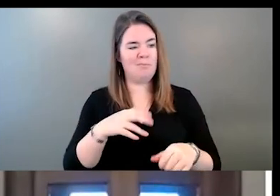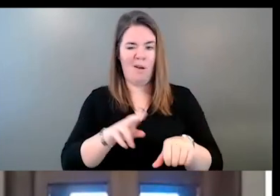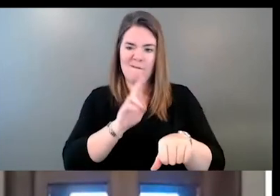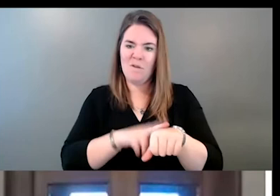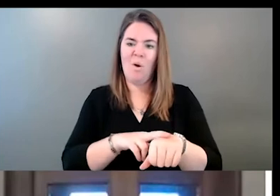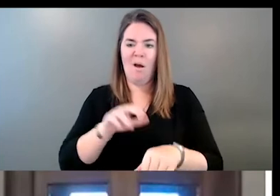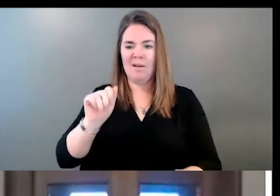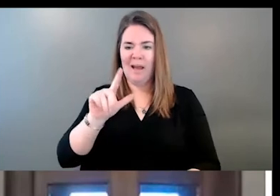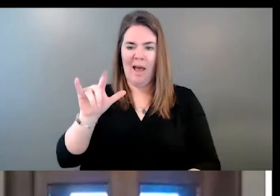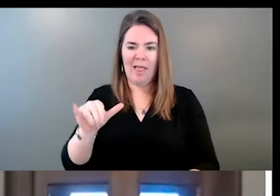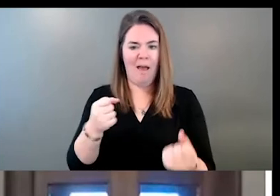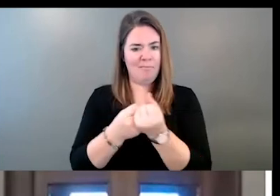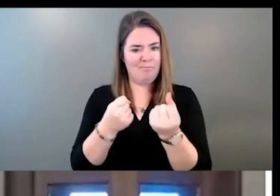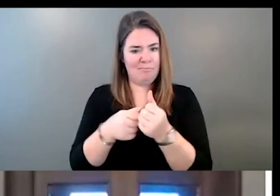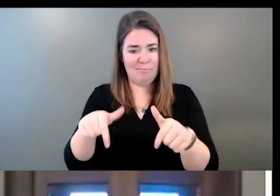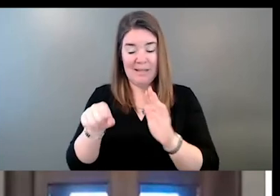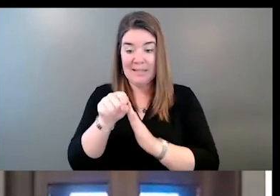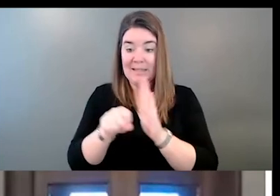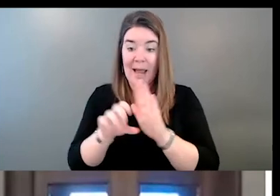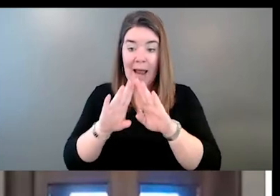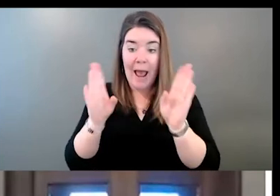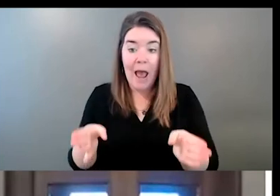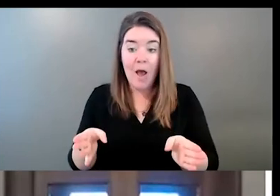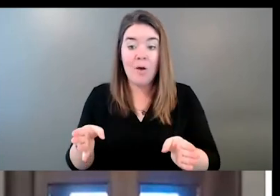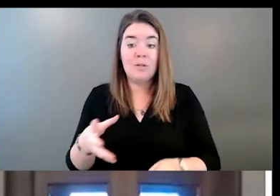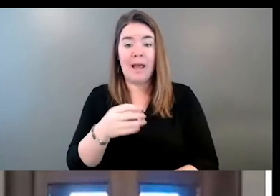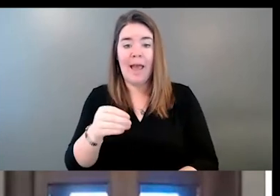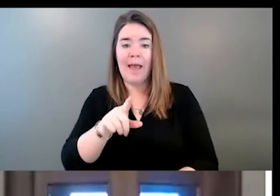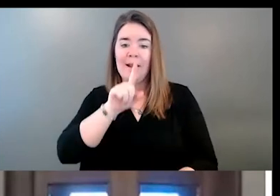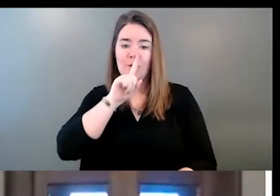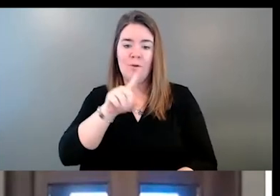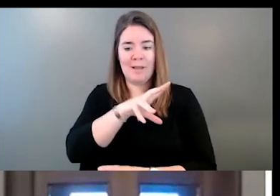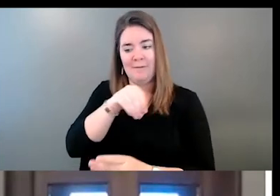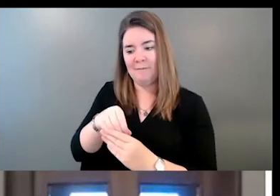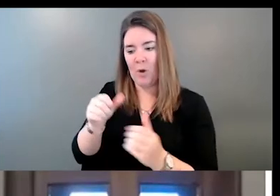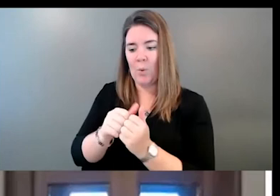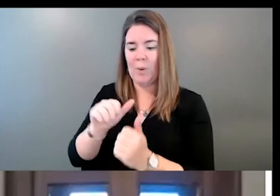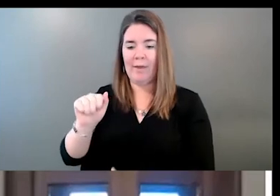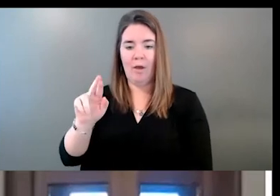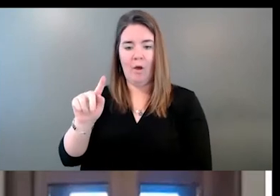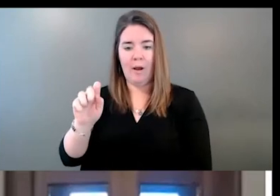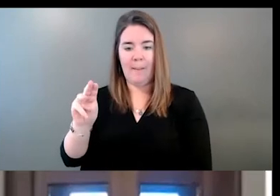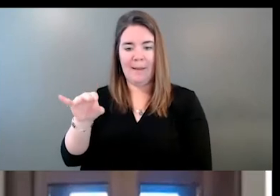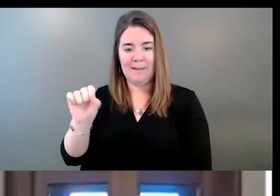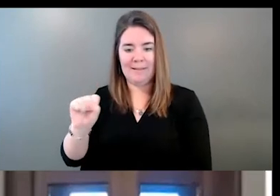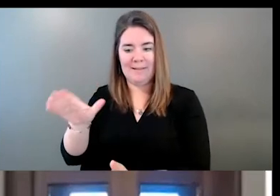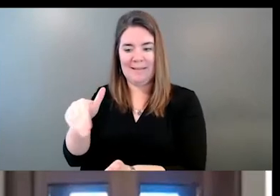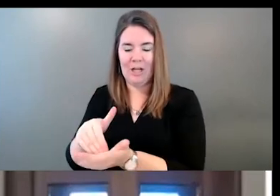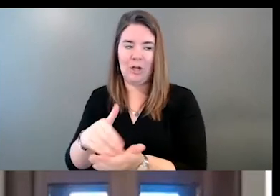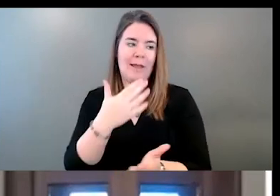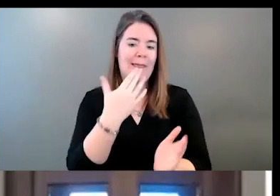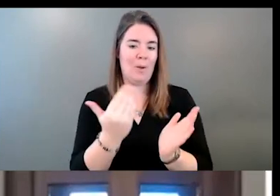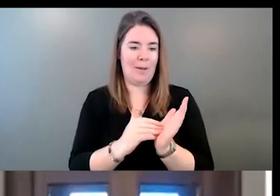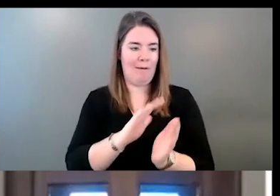the State House and a responsive representative to Artemis Center. Thank you again for your support.